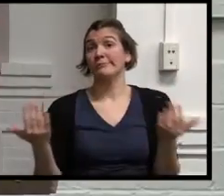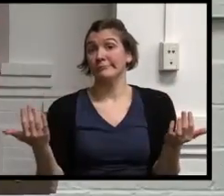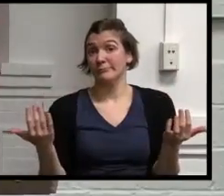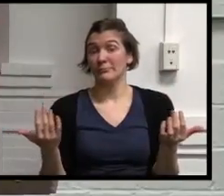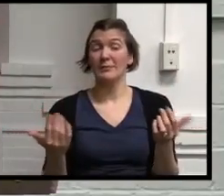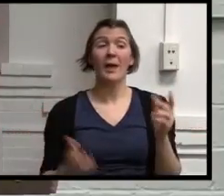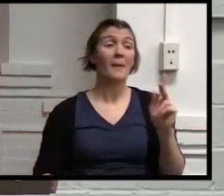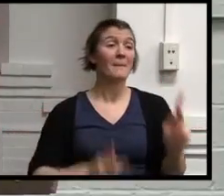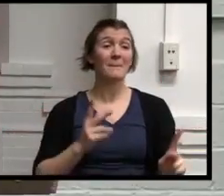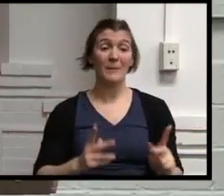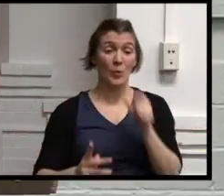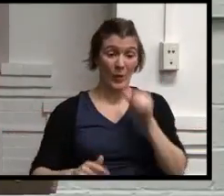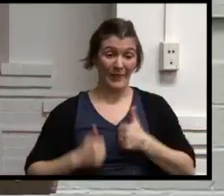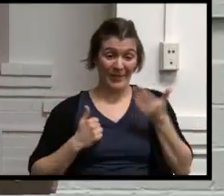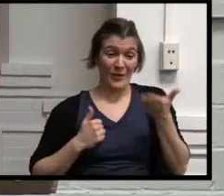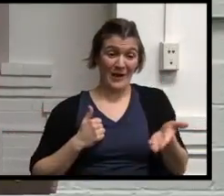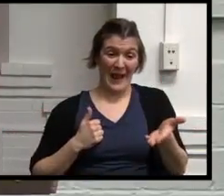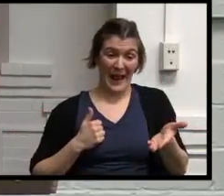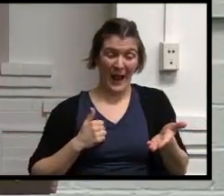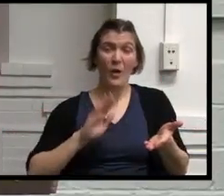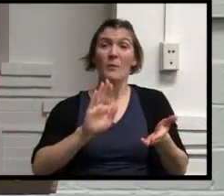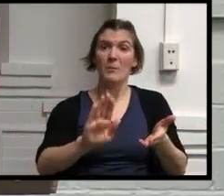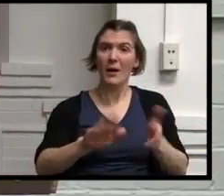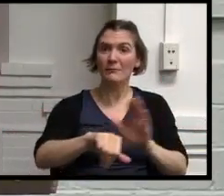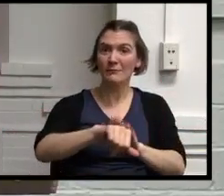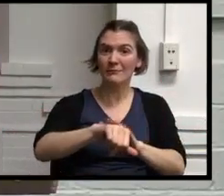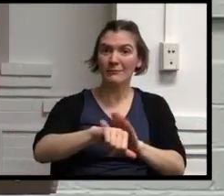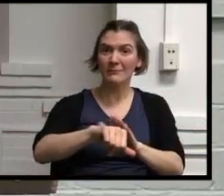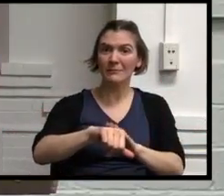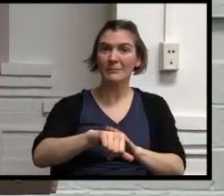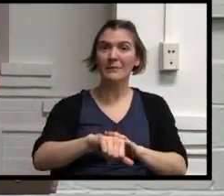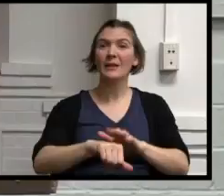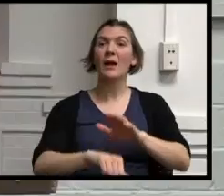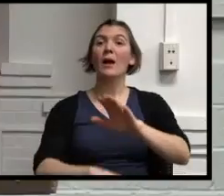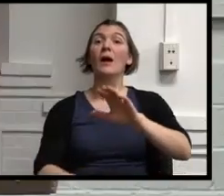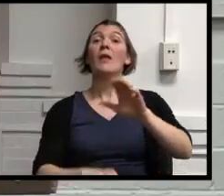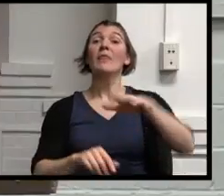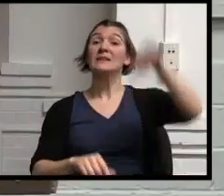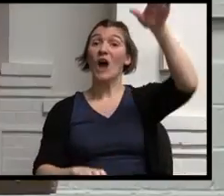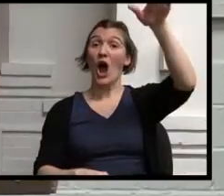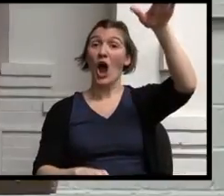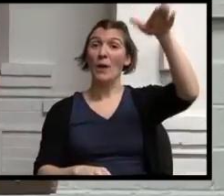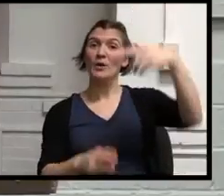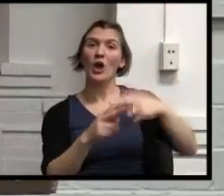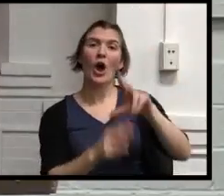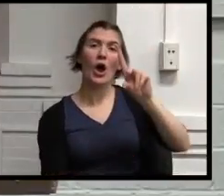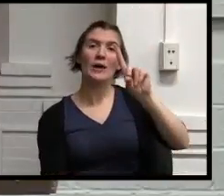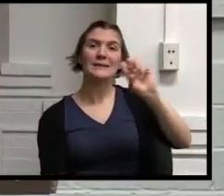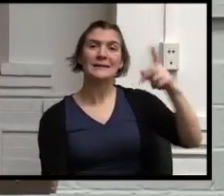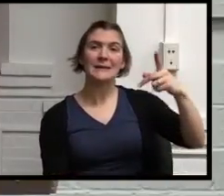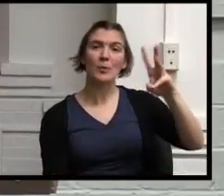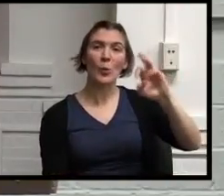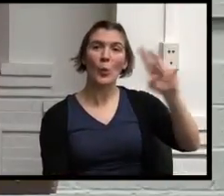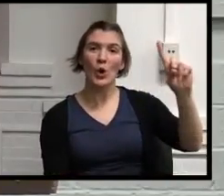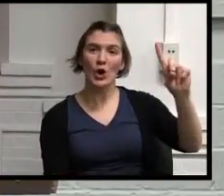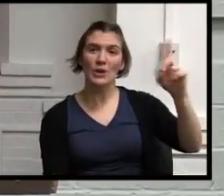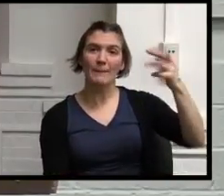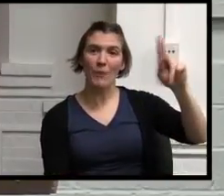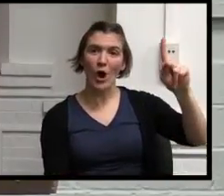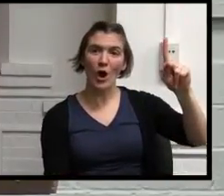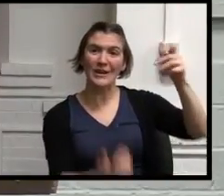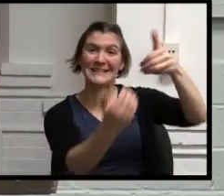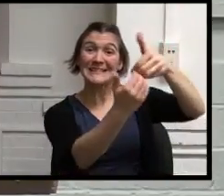Many people may not be aware that, in fact, it's a different mobile home park at the top of the hill. That's Deepwood. Right. So there's a boundary line between the